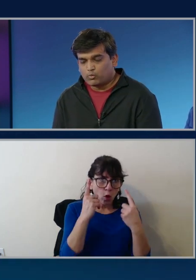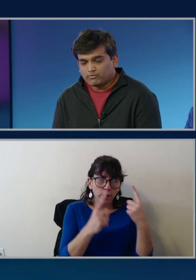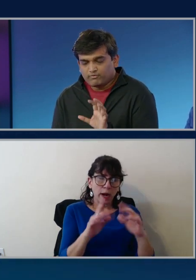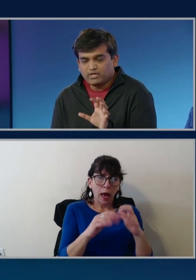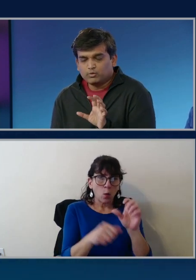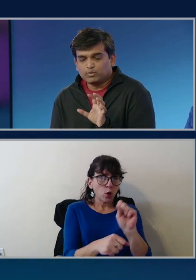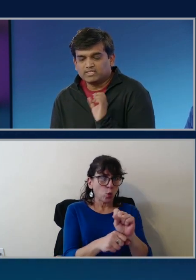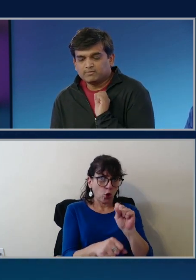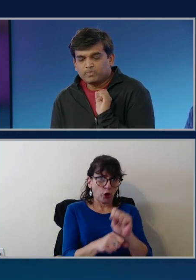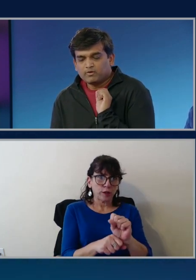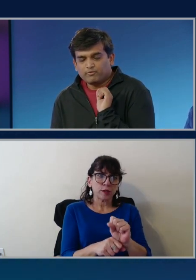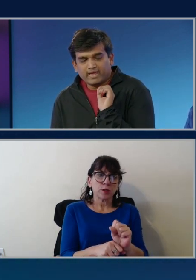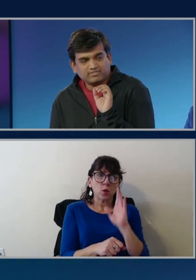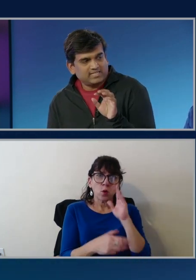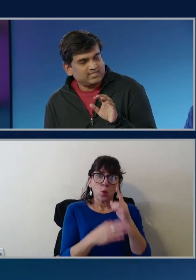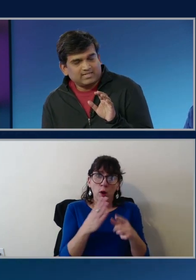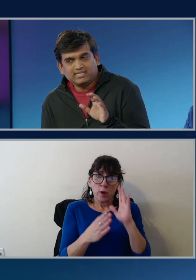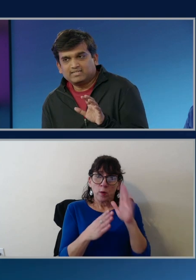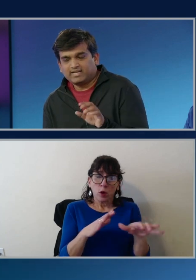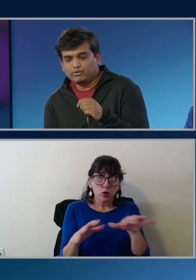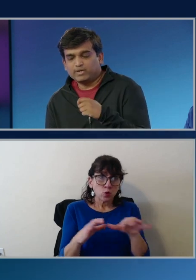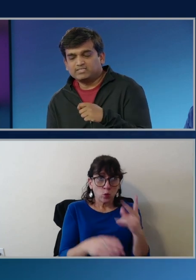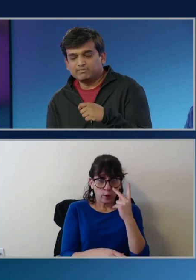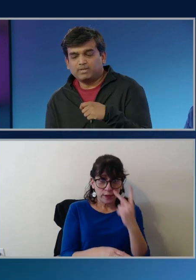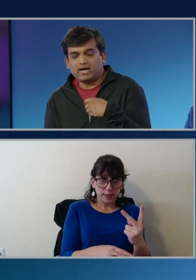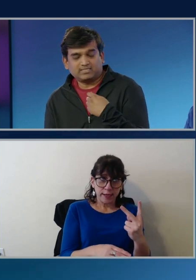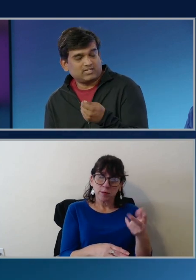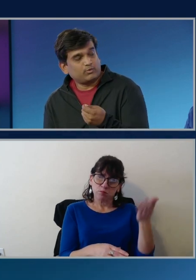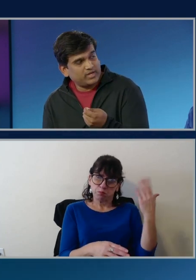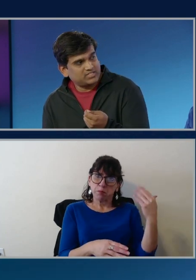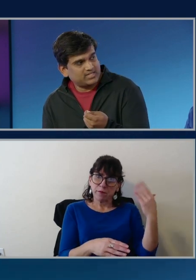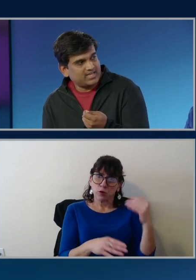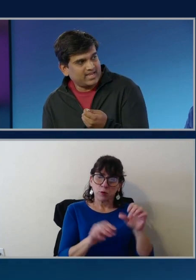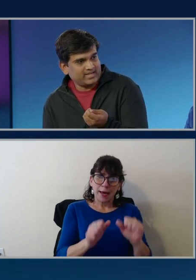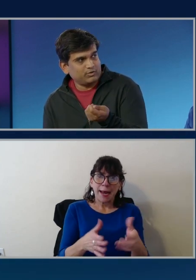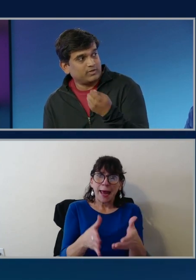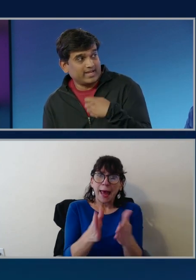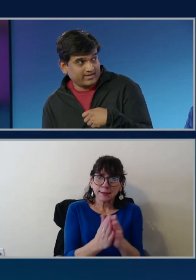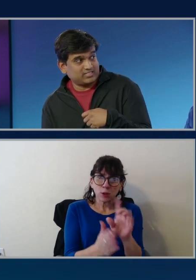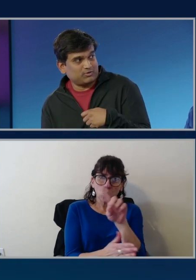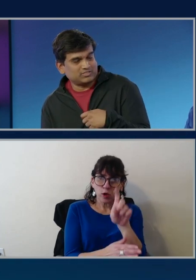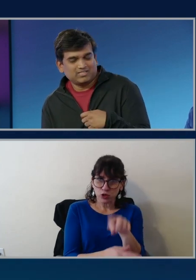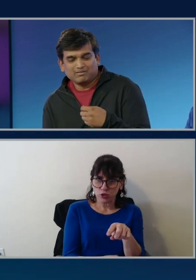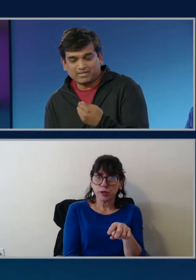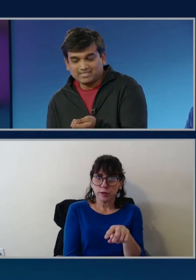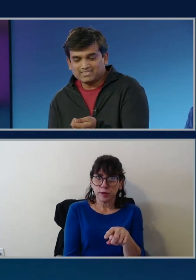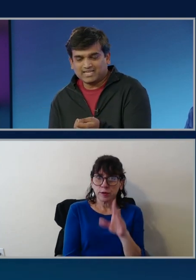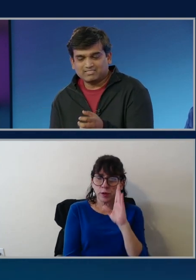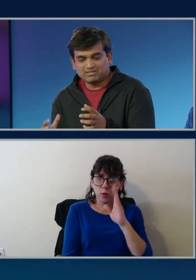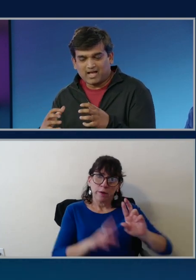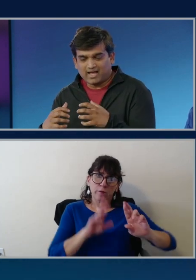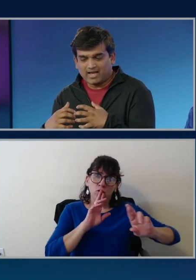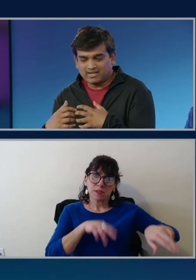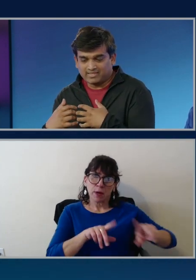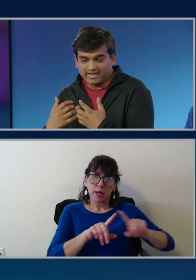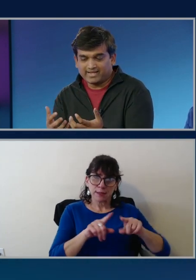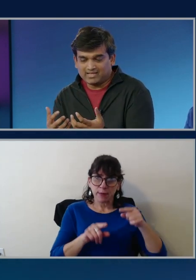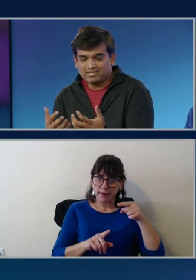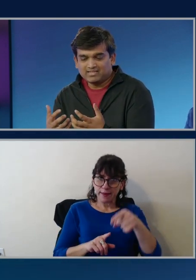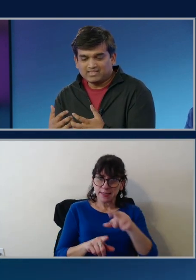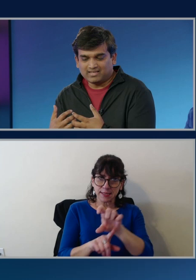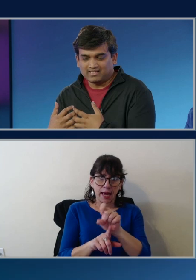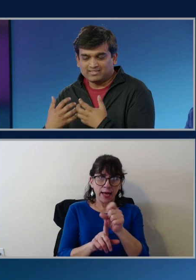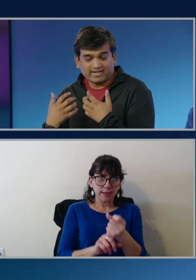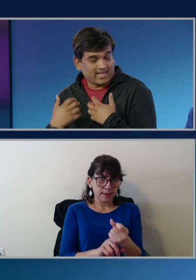So what we will do is, we have seen earlier that you can simply ask a question and you will get a response. Yeah. But in this case, the